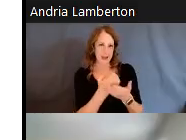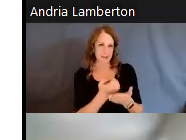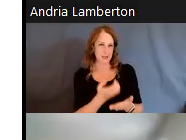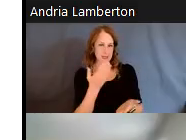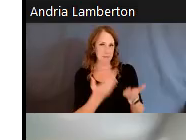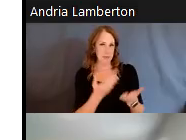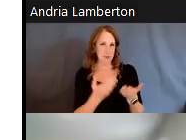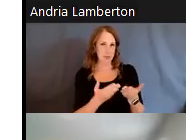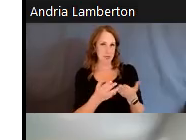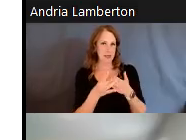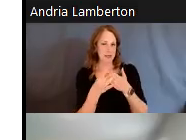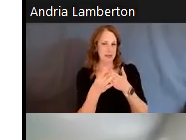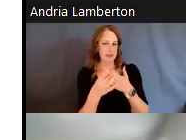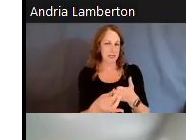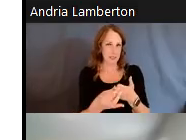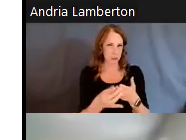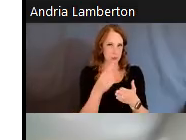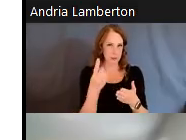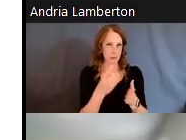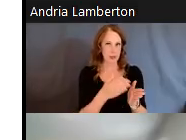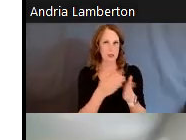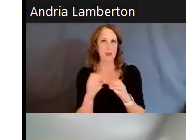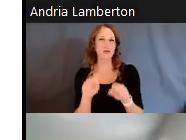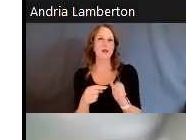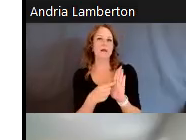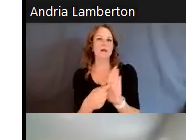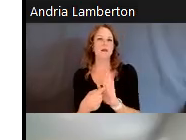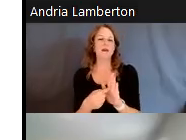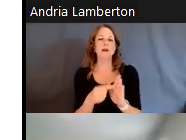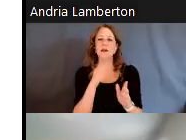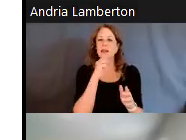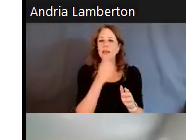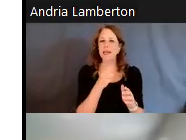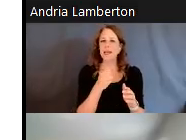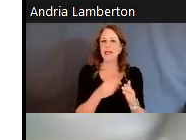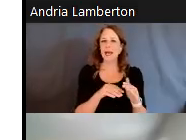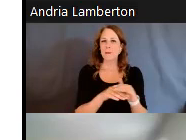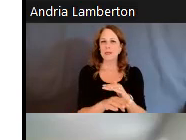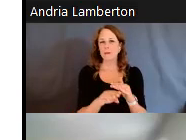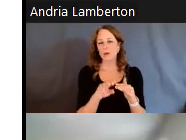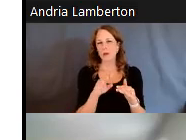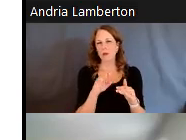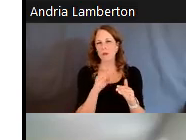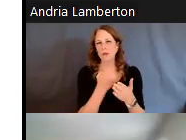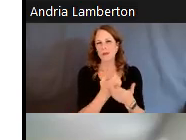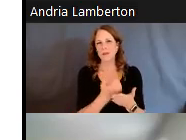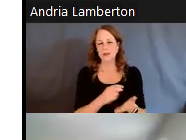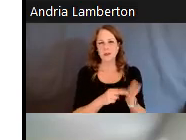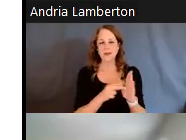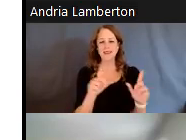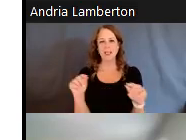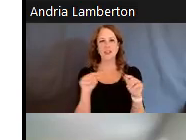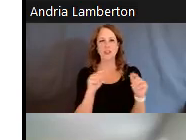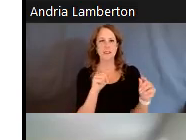ultimately lead to something admissible. Examples of inadmissible evidence in court are hearsay. So when